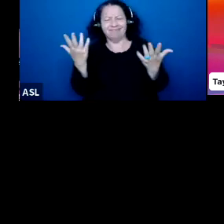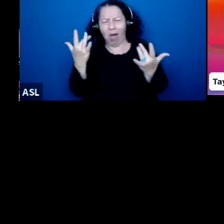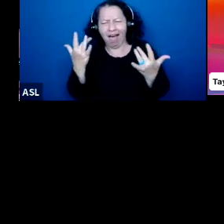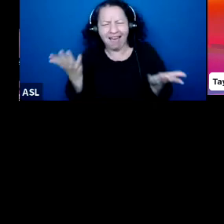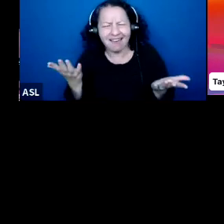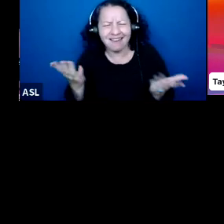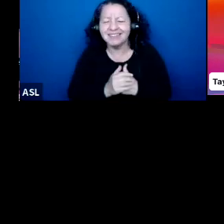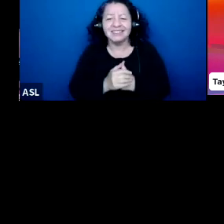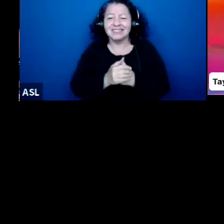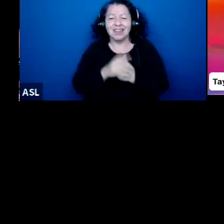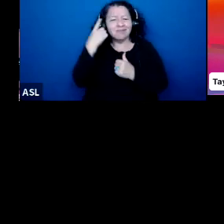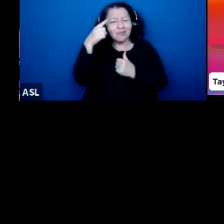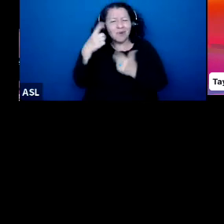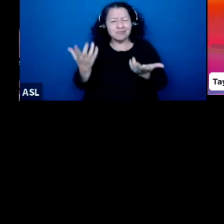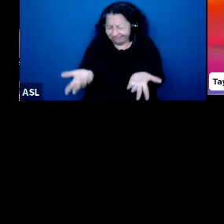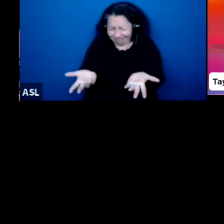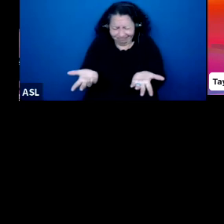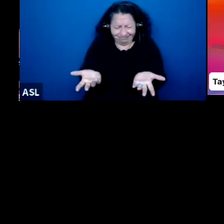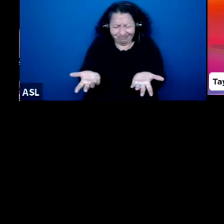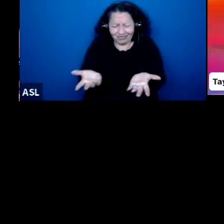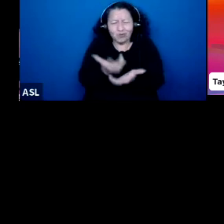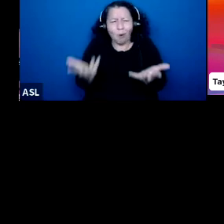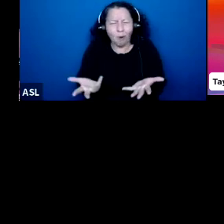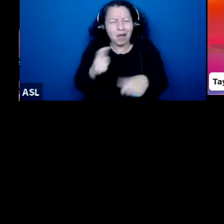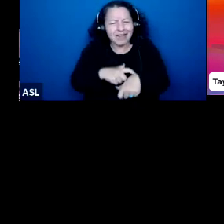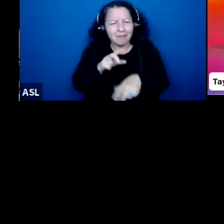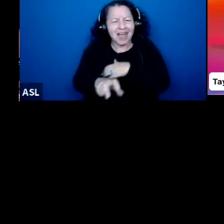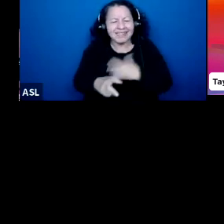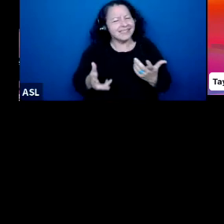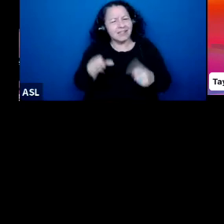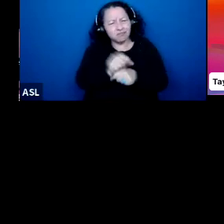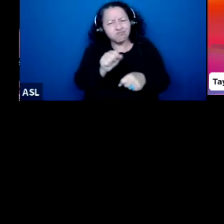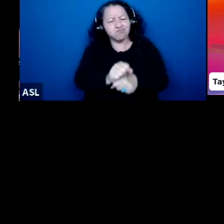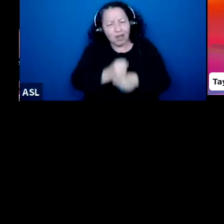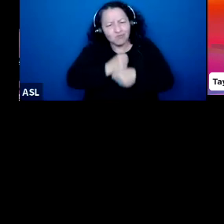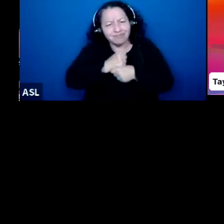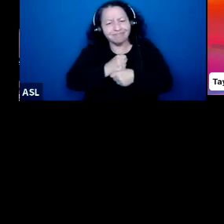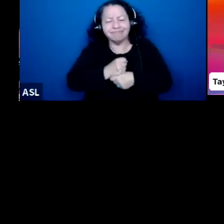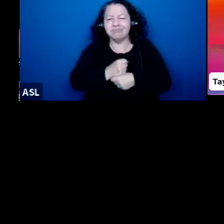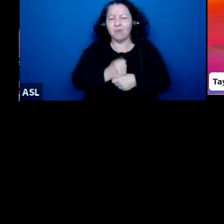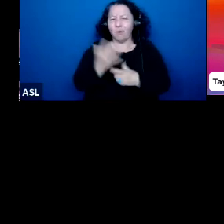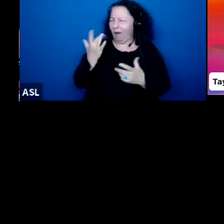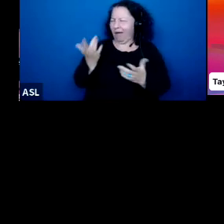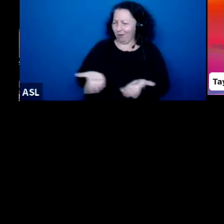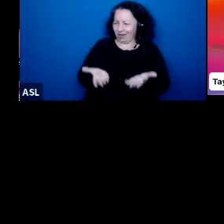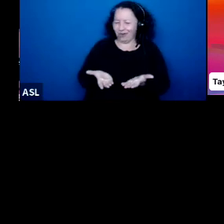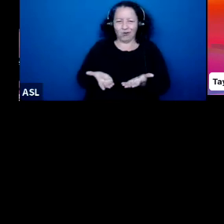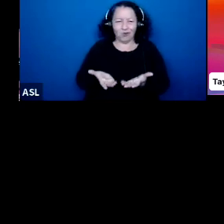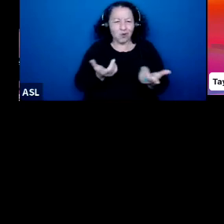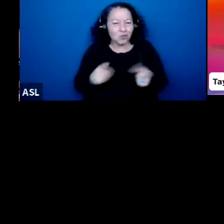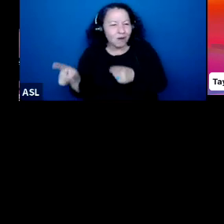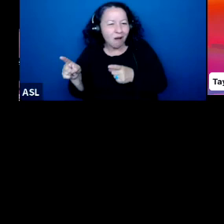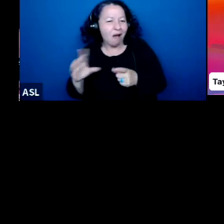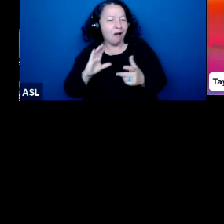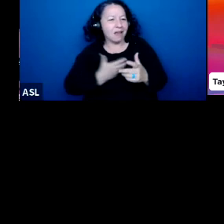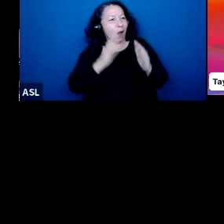How did we get here? What's going on? What is our hope for people? I'm gonna take us a little bit into the history, and I'm gonna pass it off to Ari